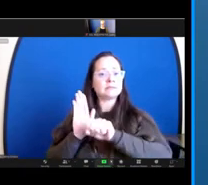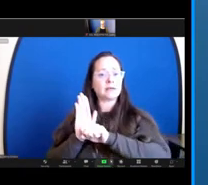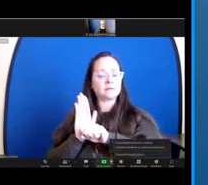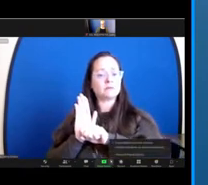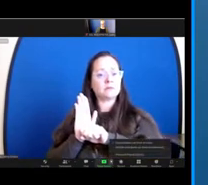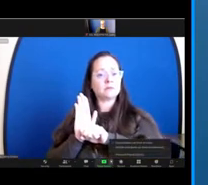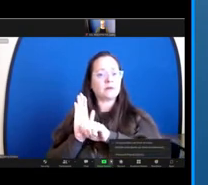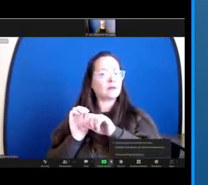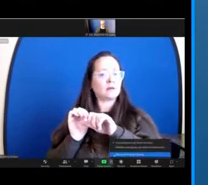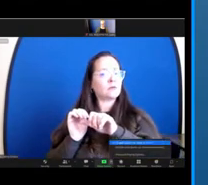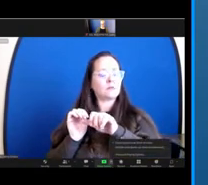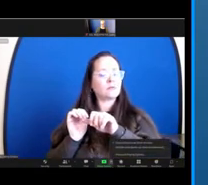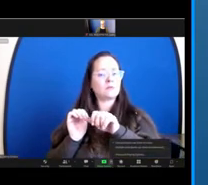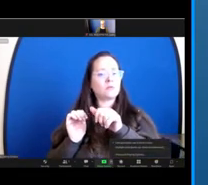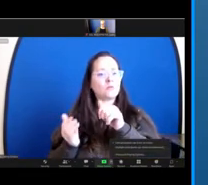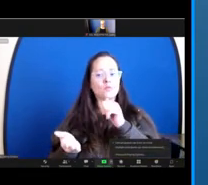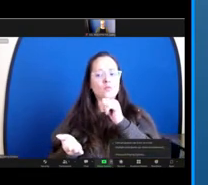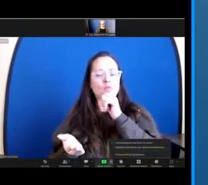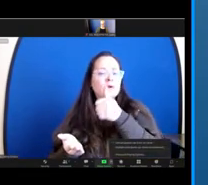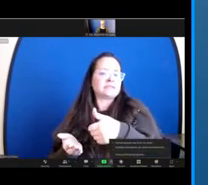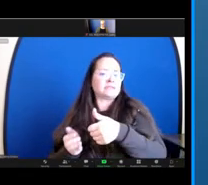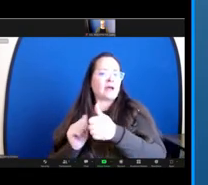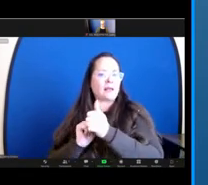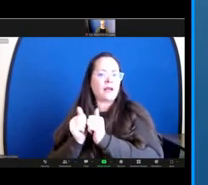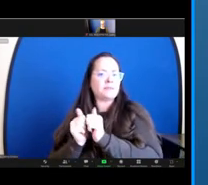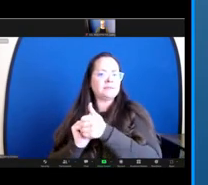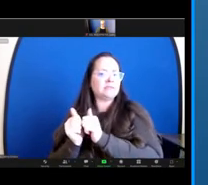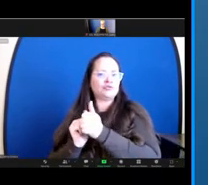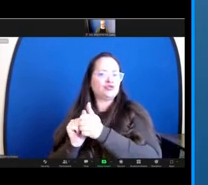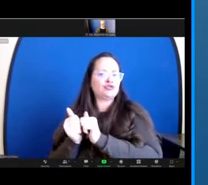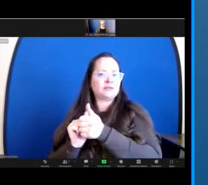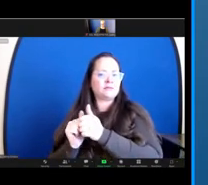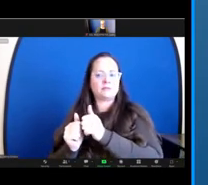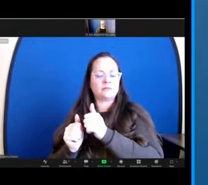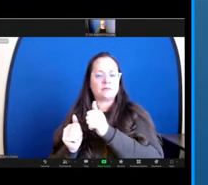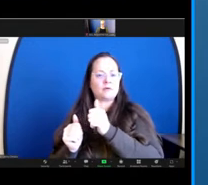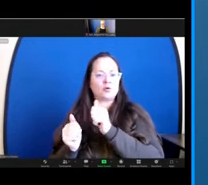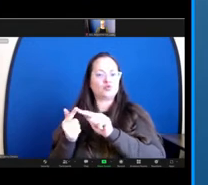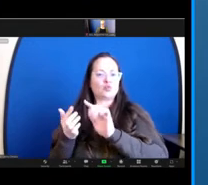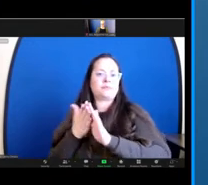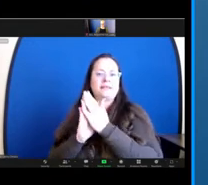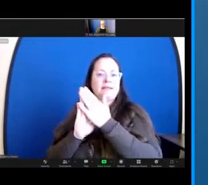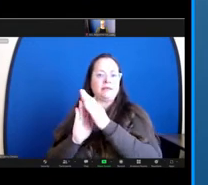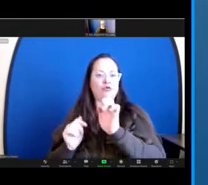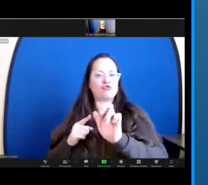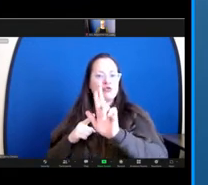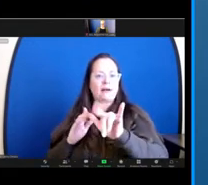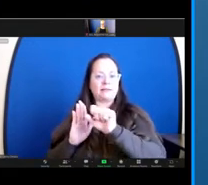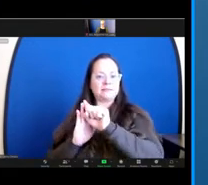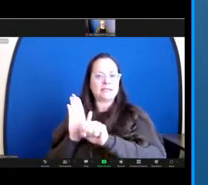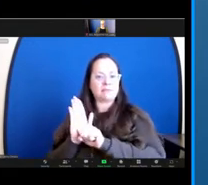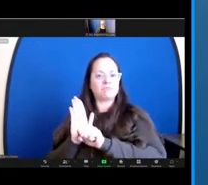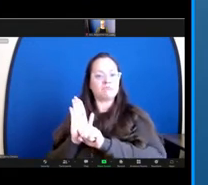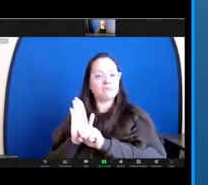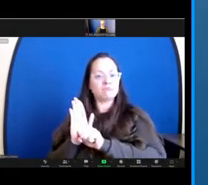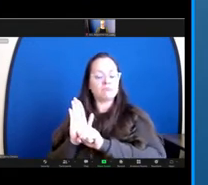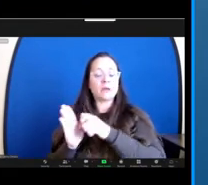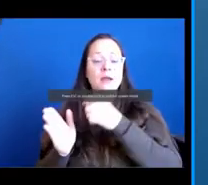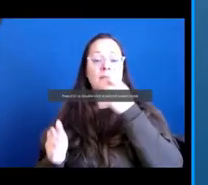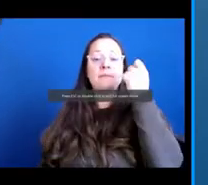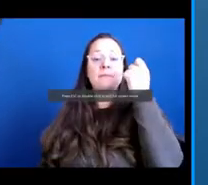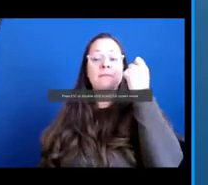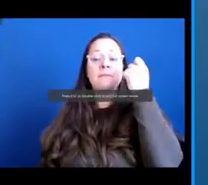not in competition for being one of the early States um but I